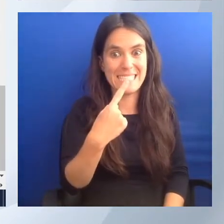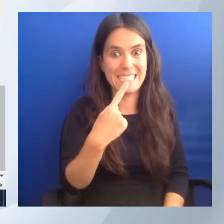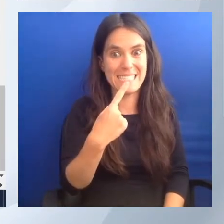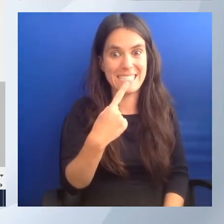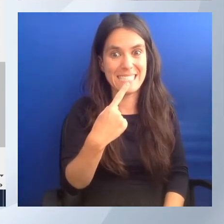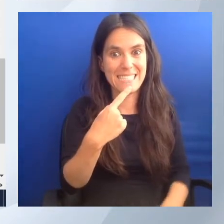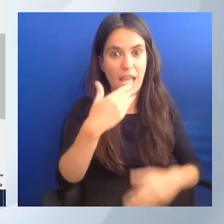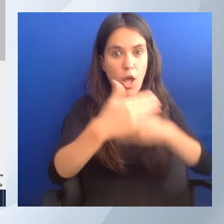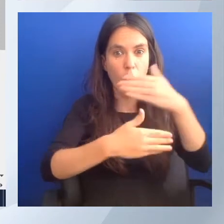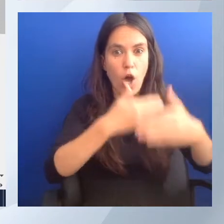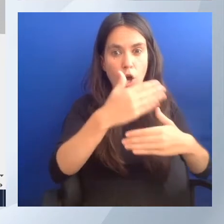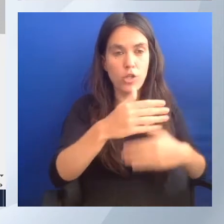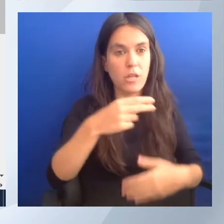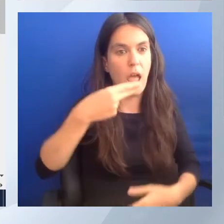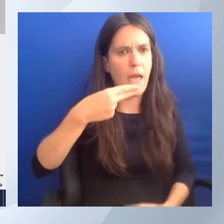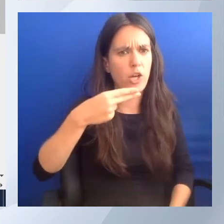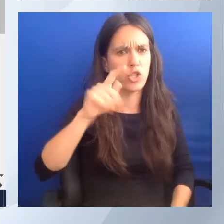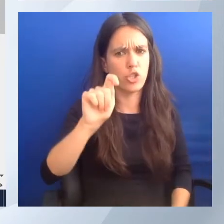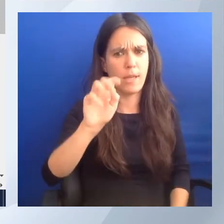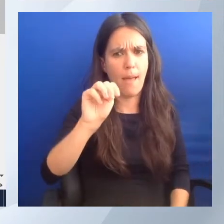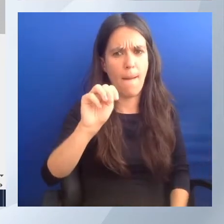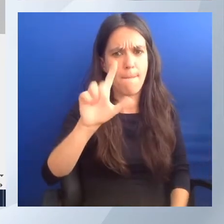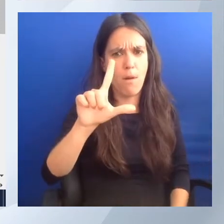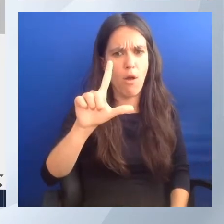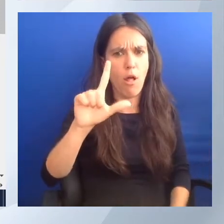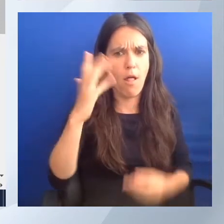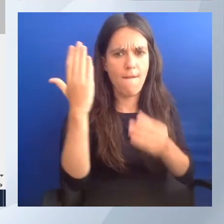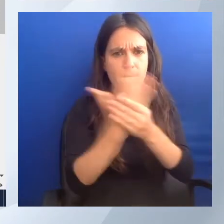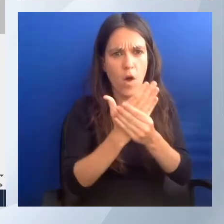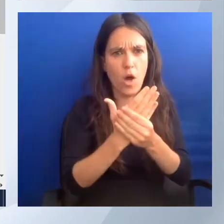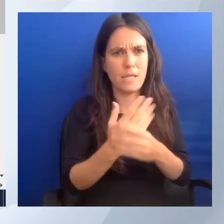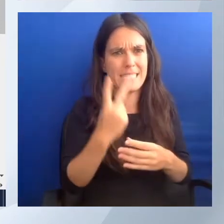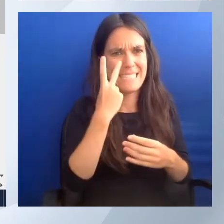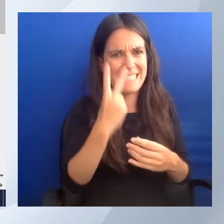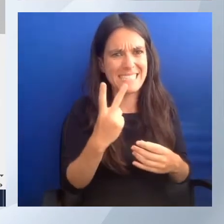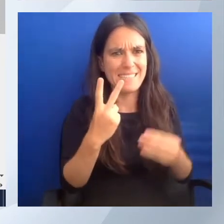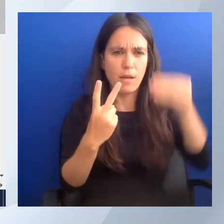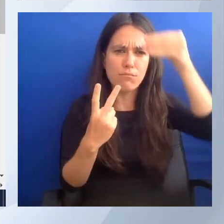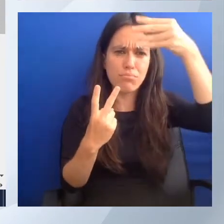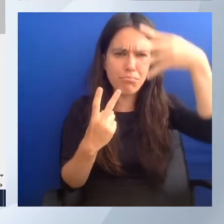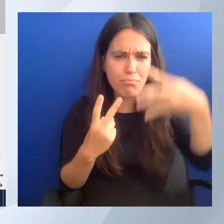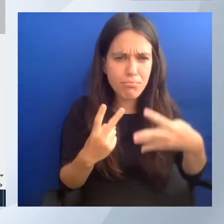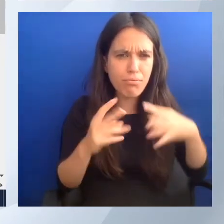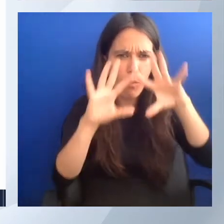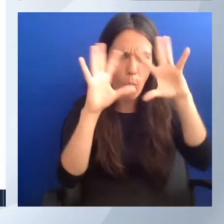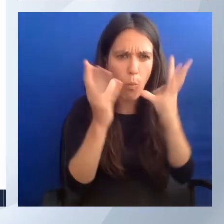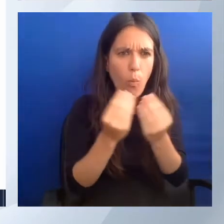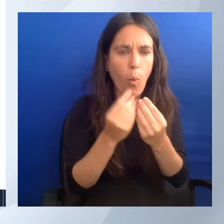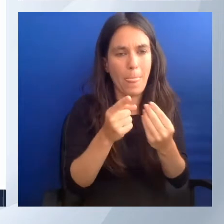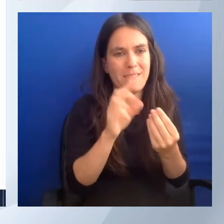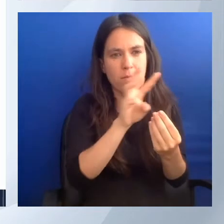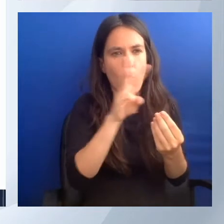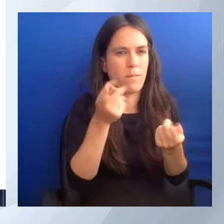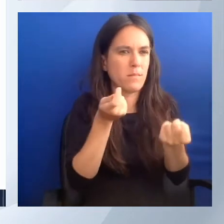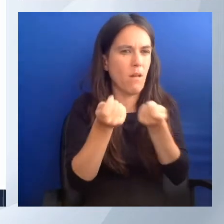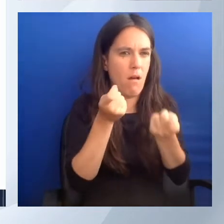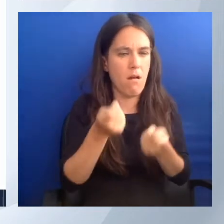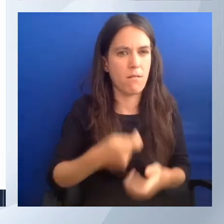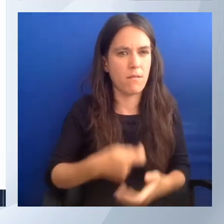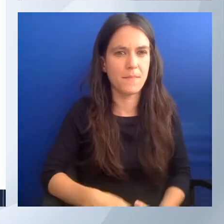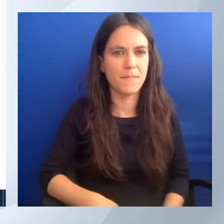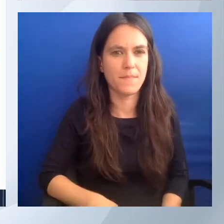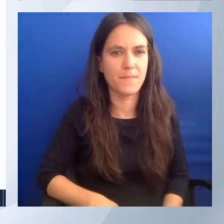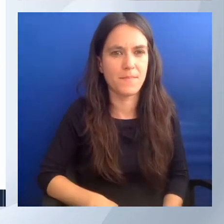of HTML files. So that's all HTML content and that's running my weblog. So this